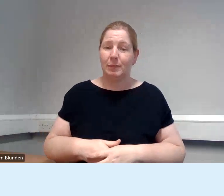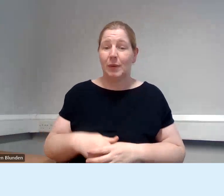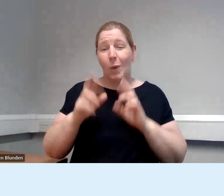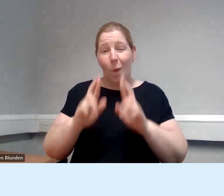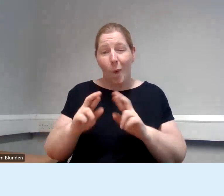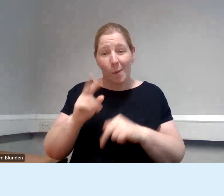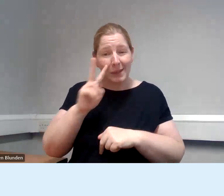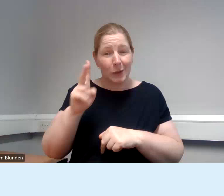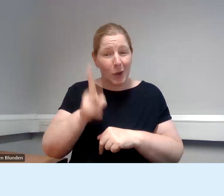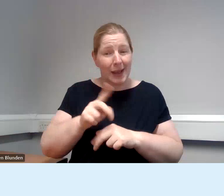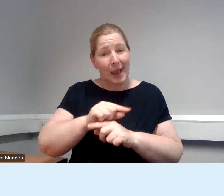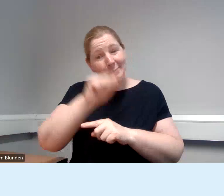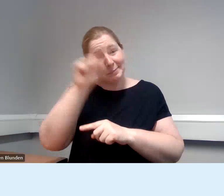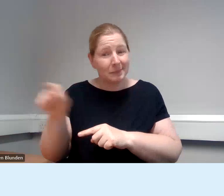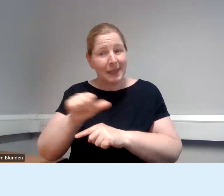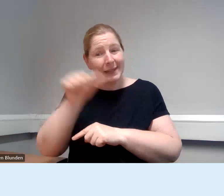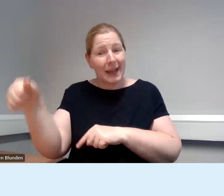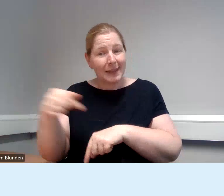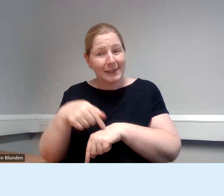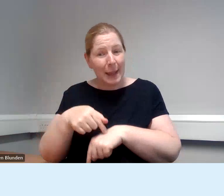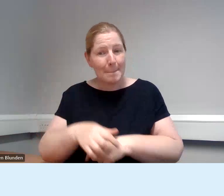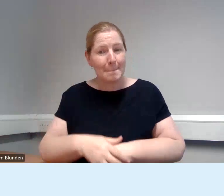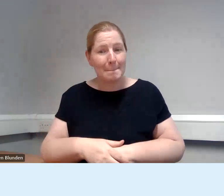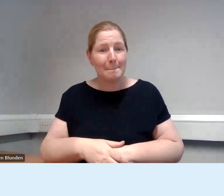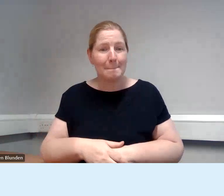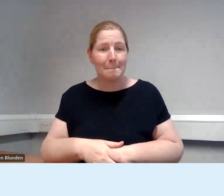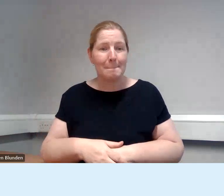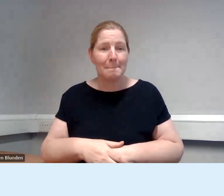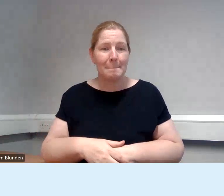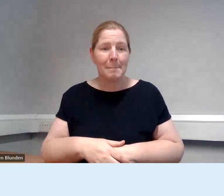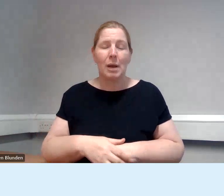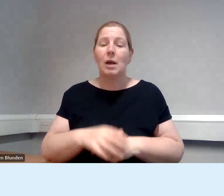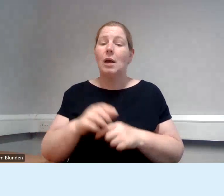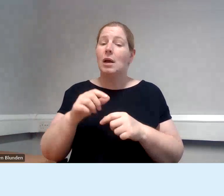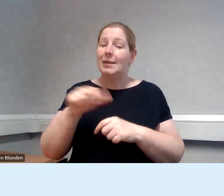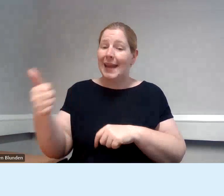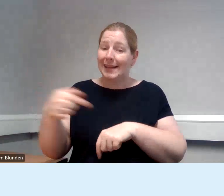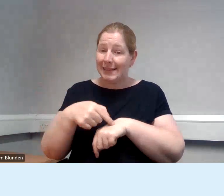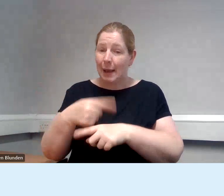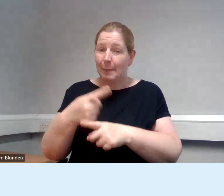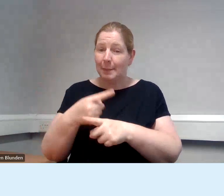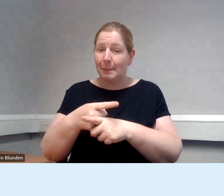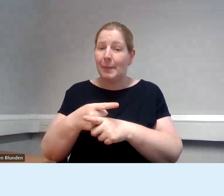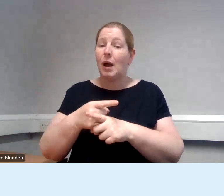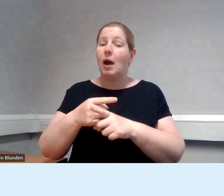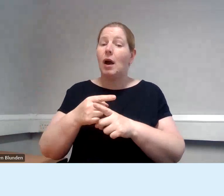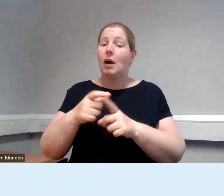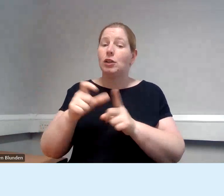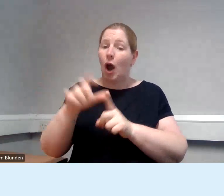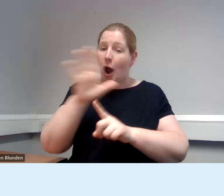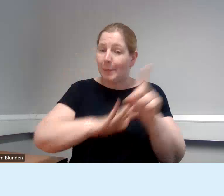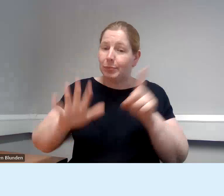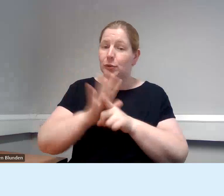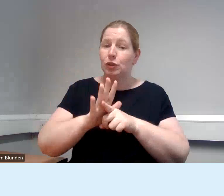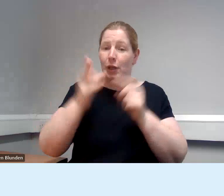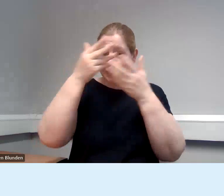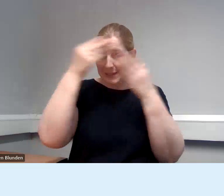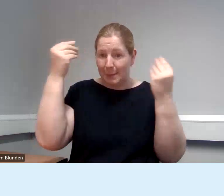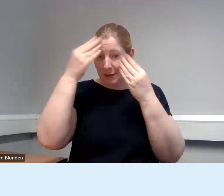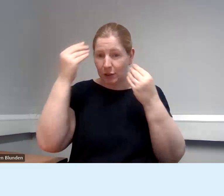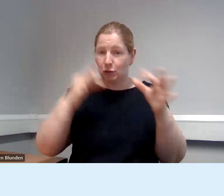next session of Derbyshire Dialogue, which is the Derbyshire Dementia Strategy. That is going to be on the 21st of